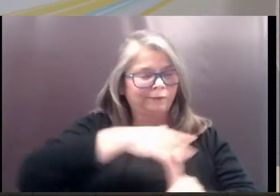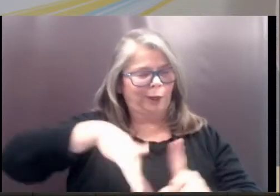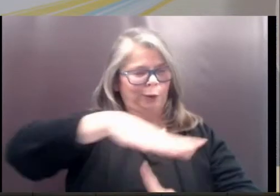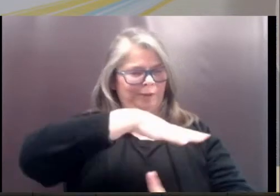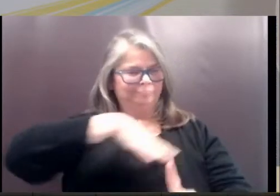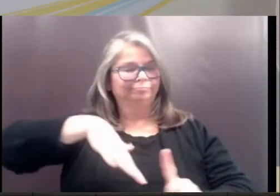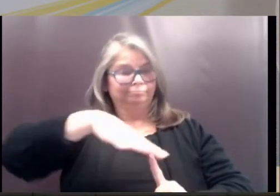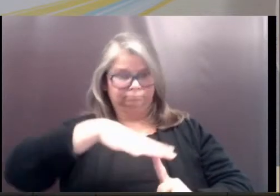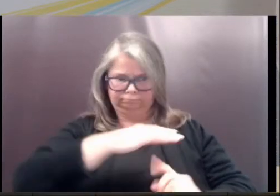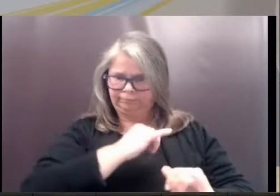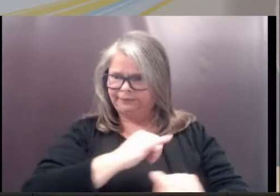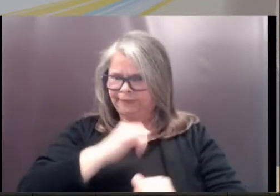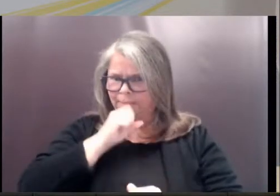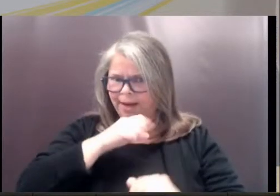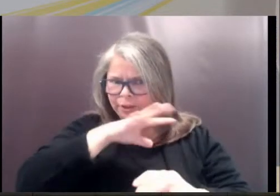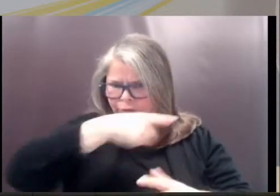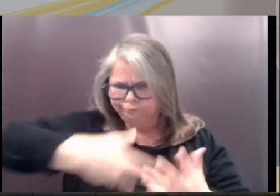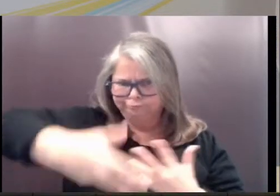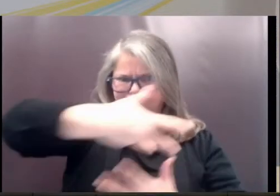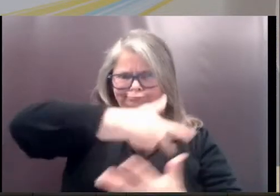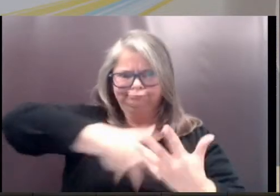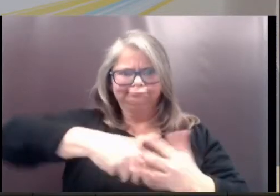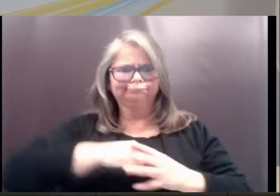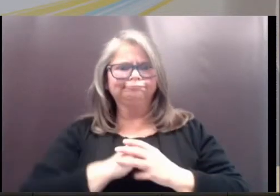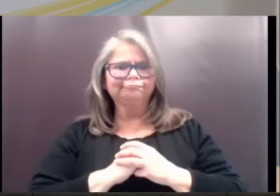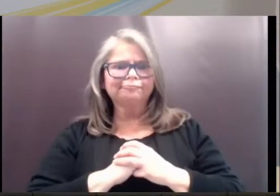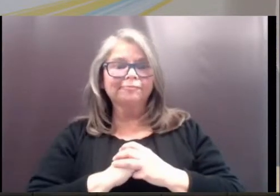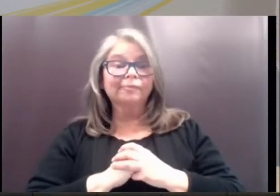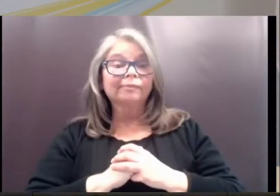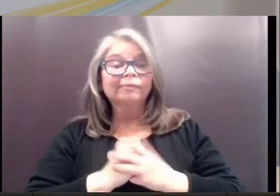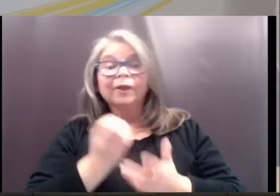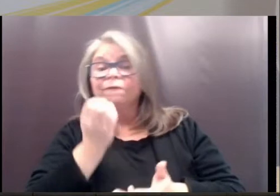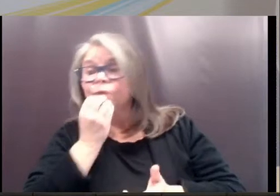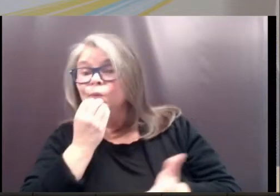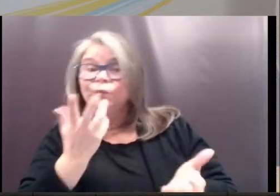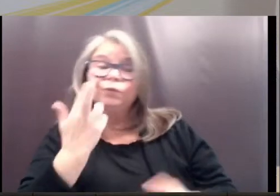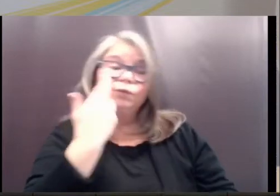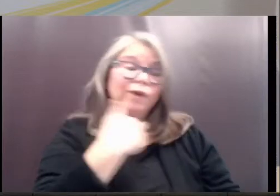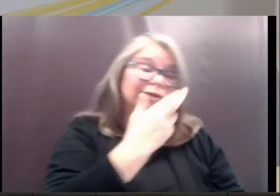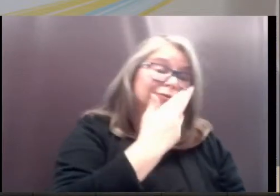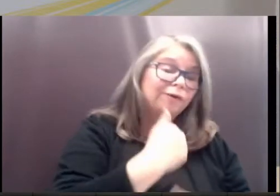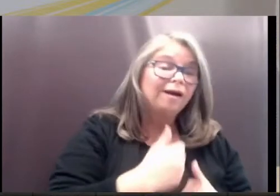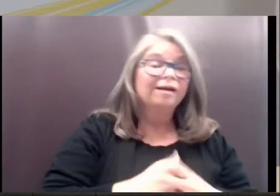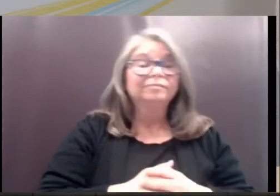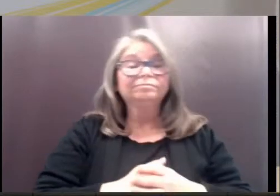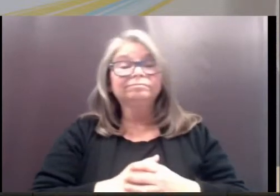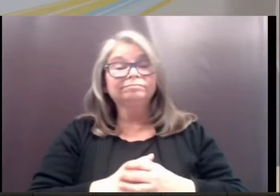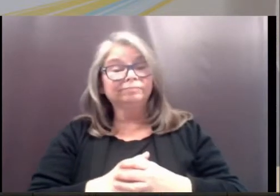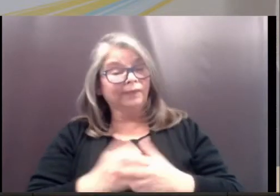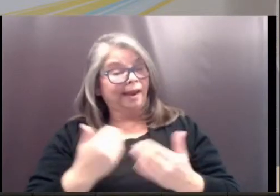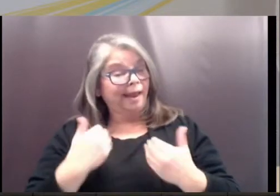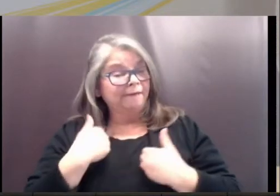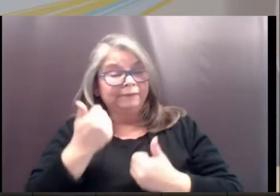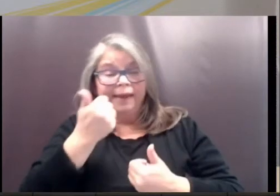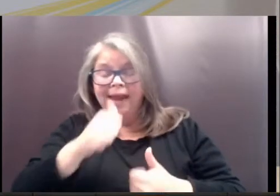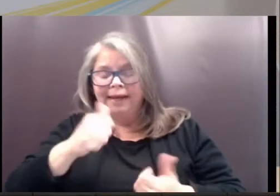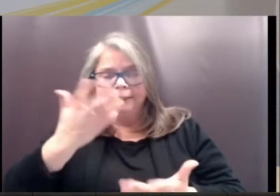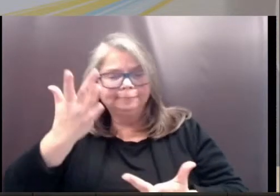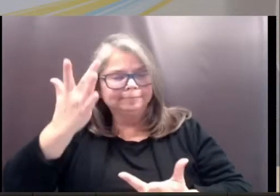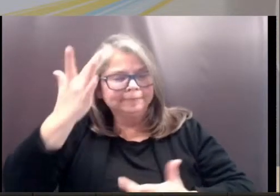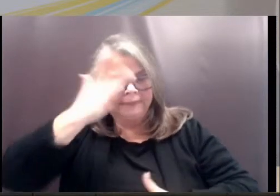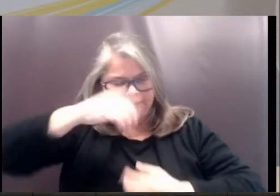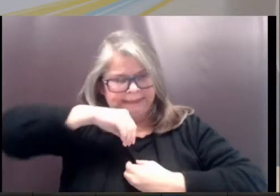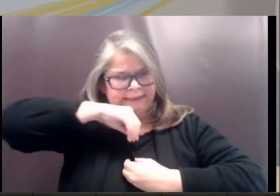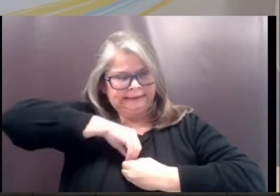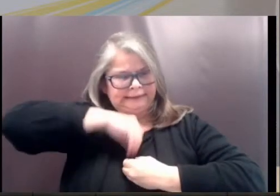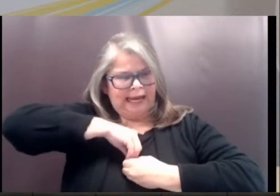group, such as perhaps the fast food industry, or if you are experiencing any symptoms of COVID-19, these are